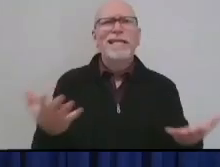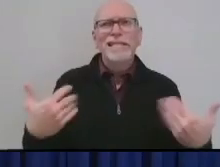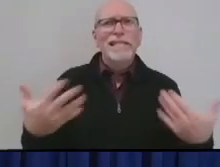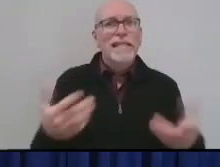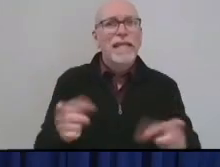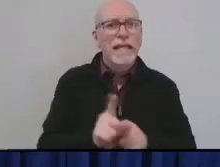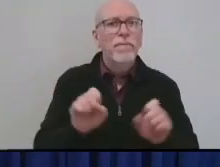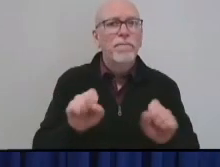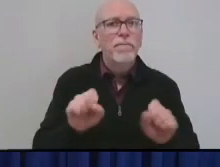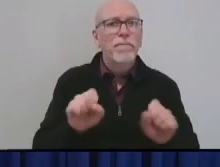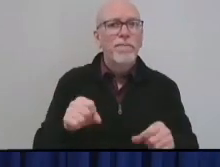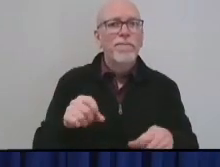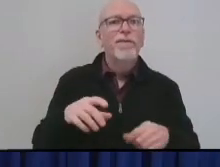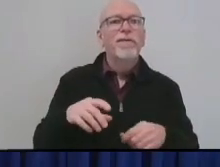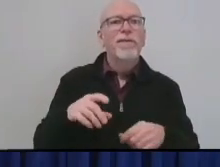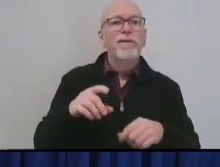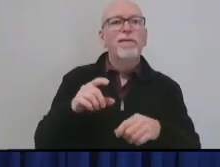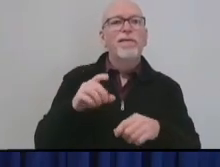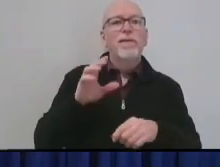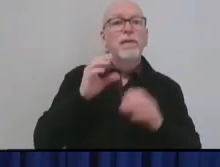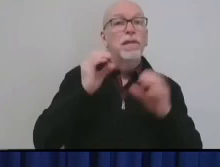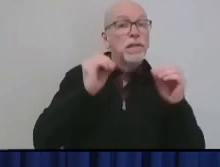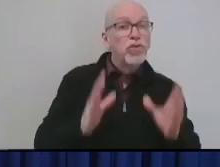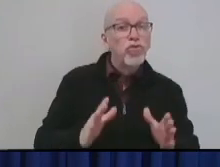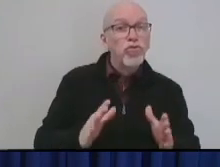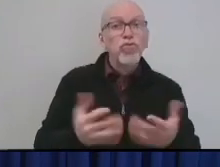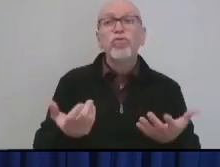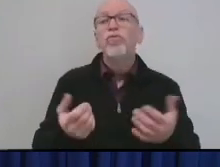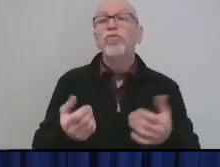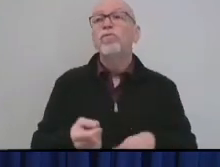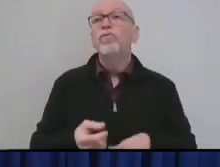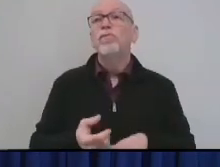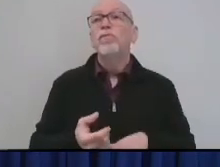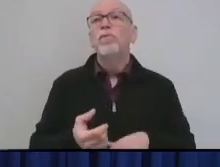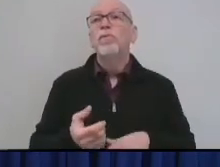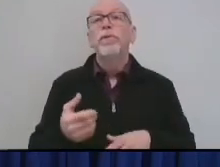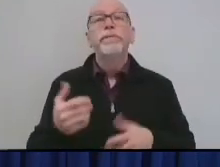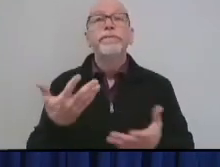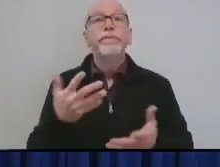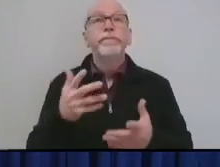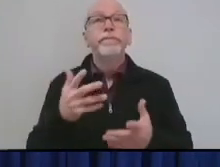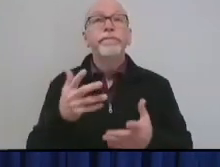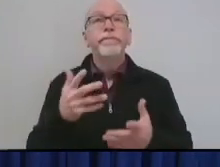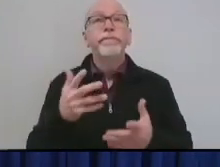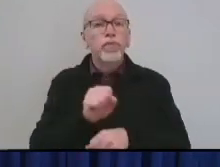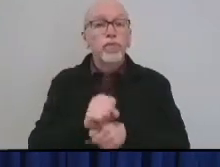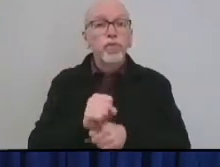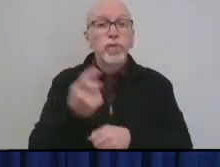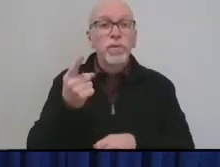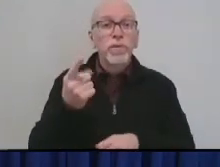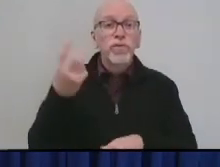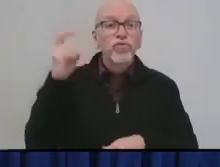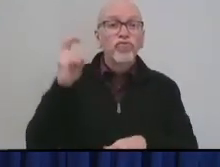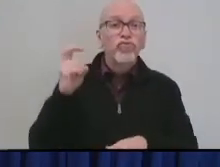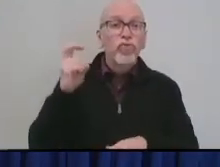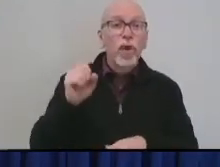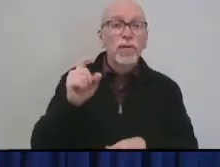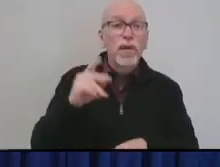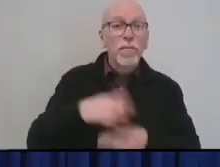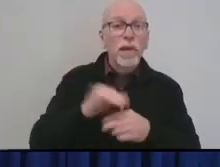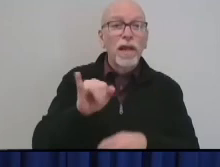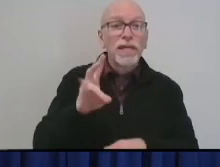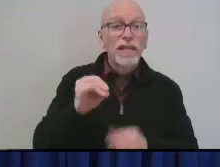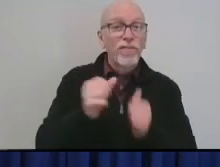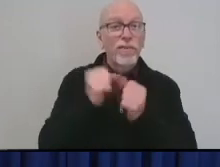can, be it teachers, be it the person that works at the truck stop on I-70 that has a lot of transient